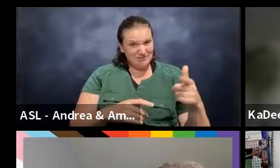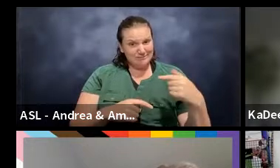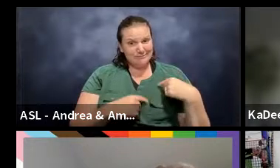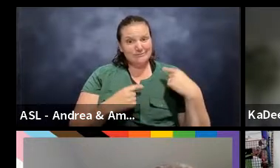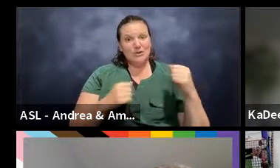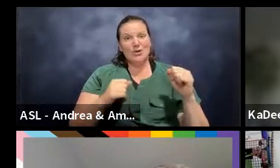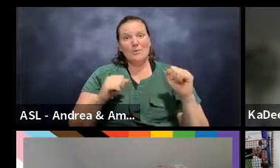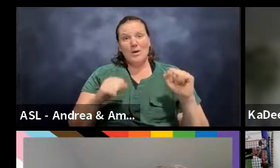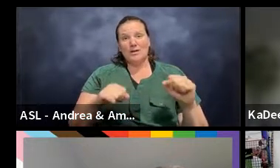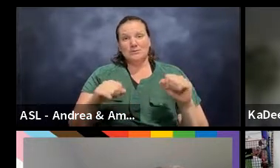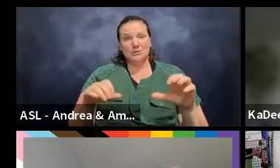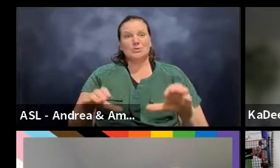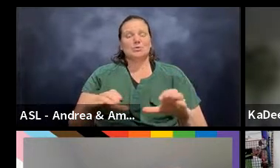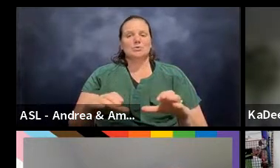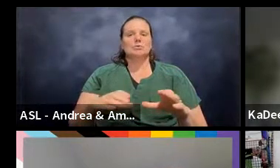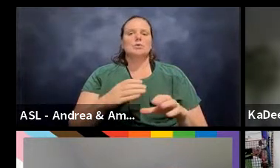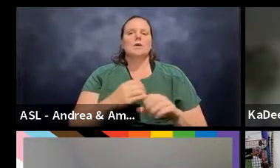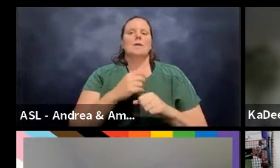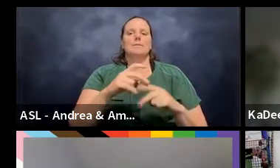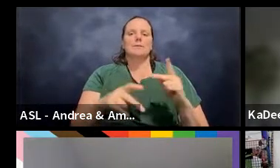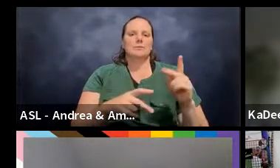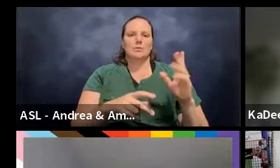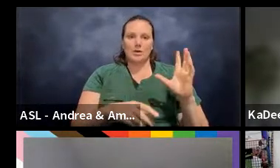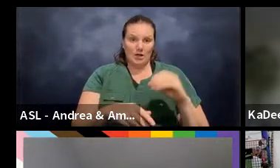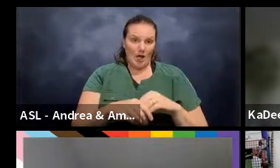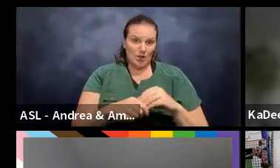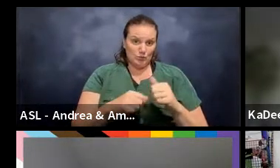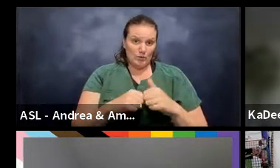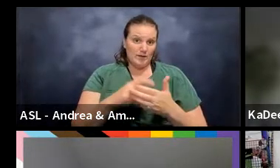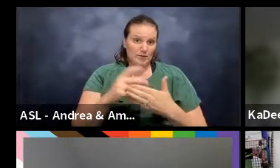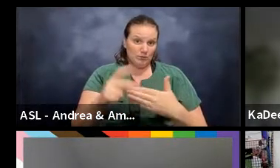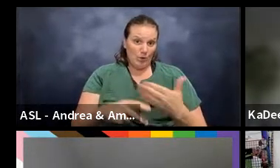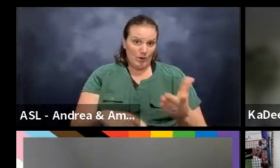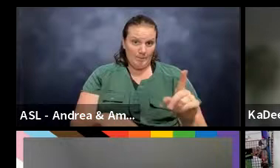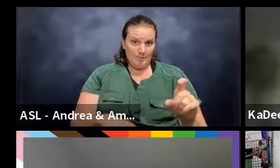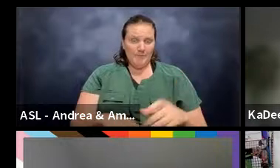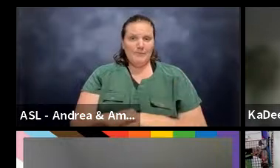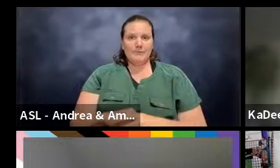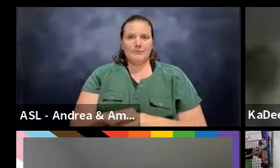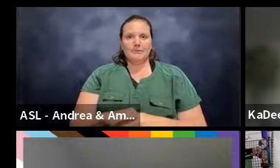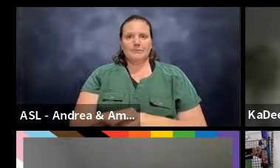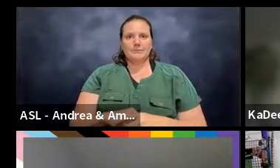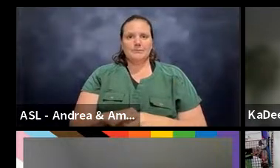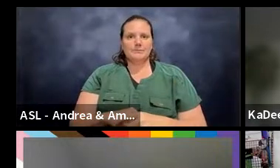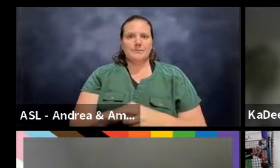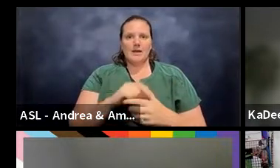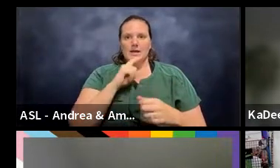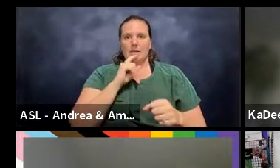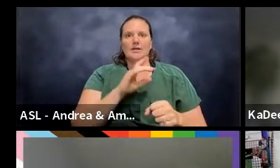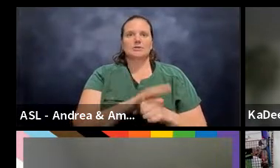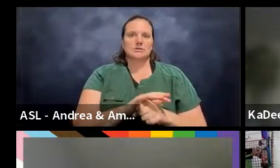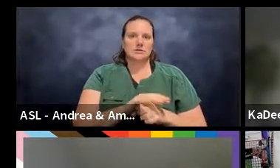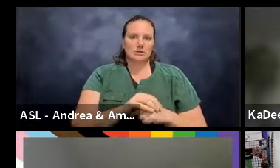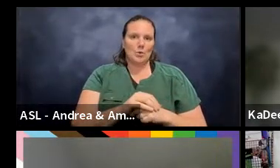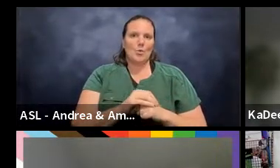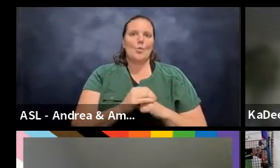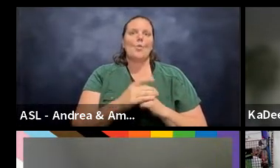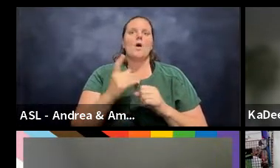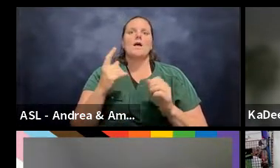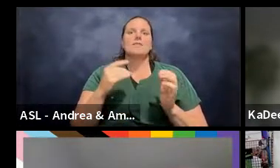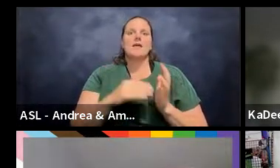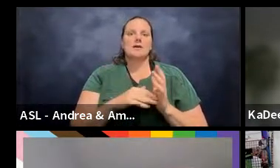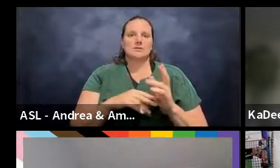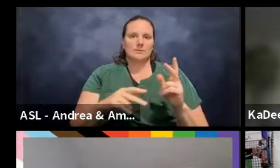could possibly do to get people engaged with this program. I can't guarantee you that 1,000 people are going